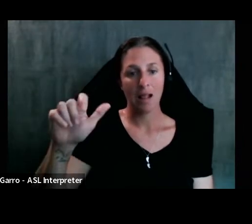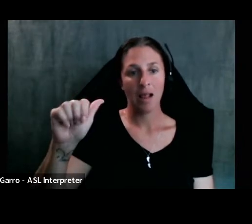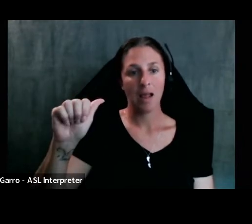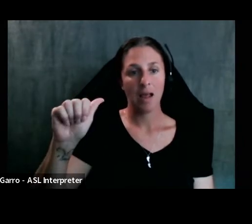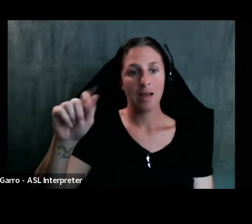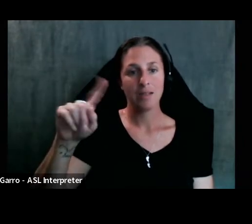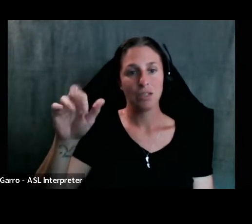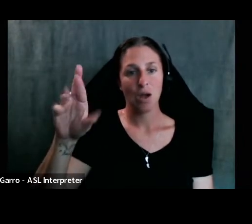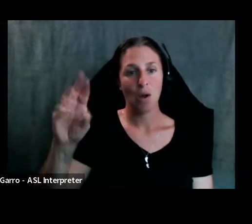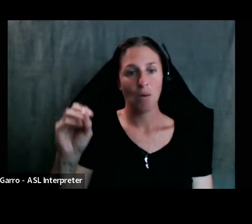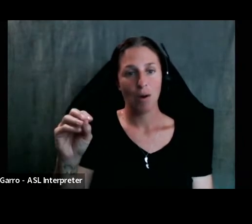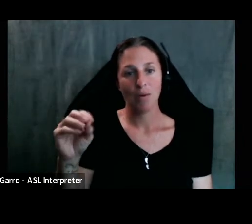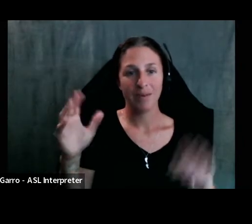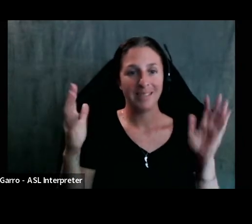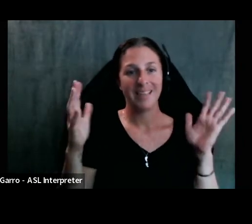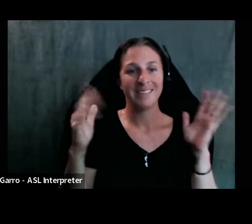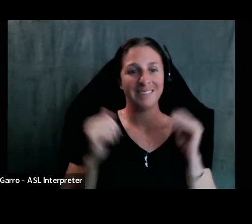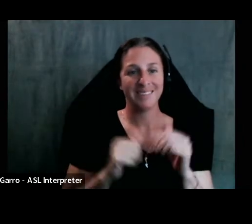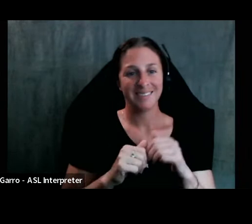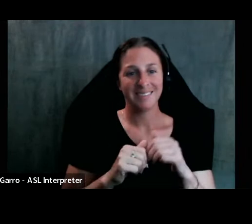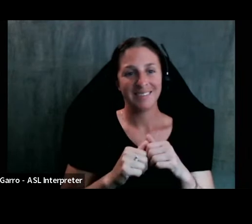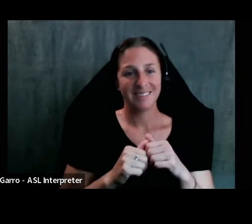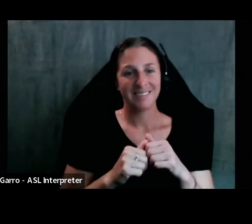Yes. Yes.